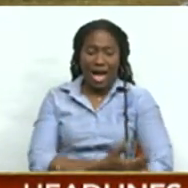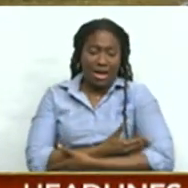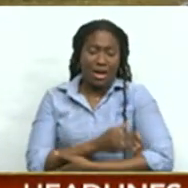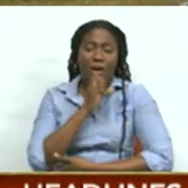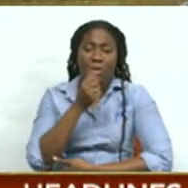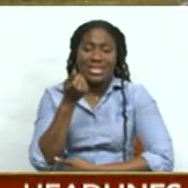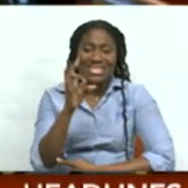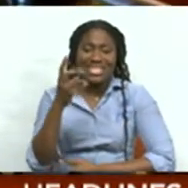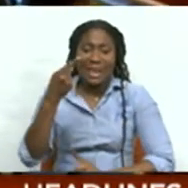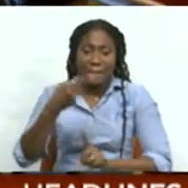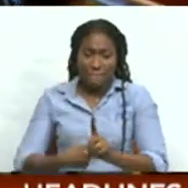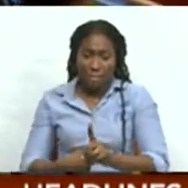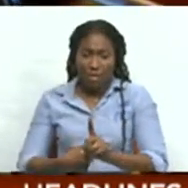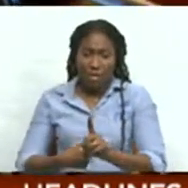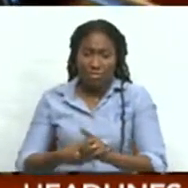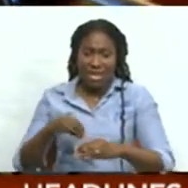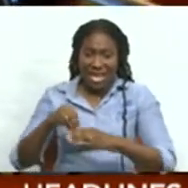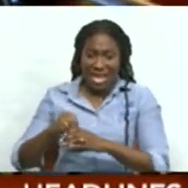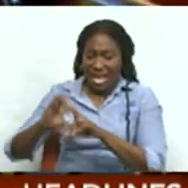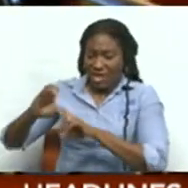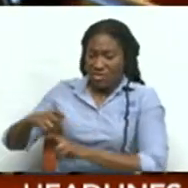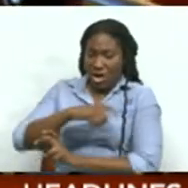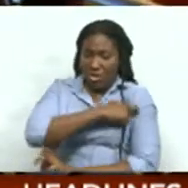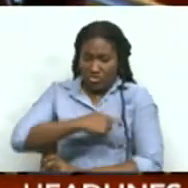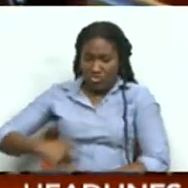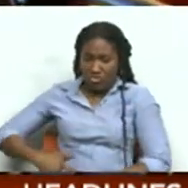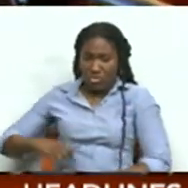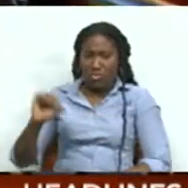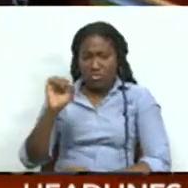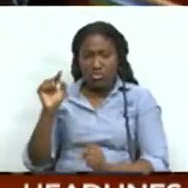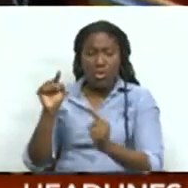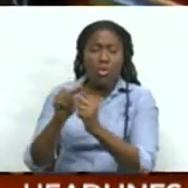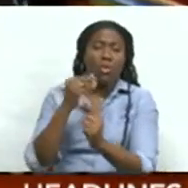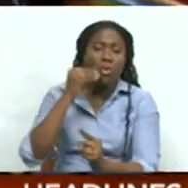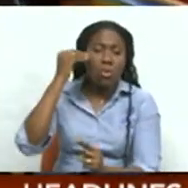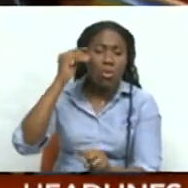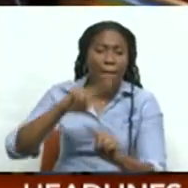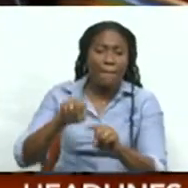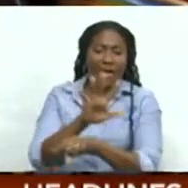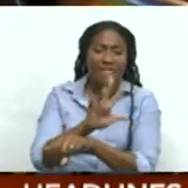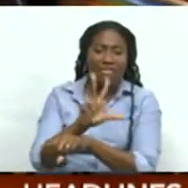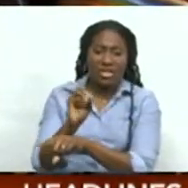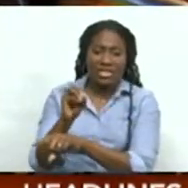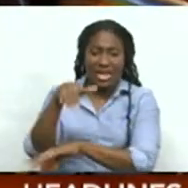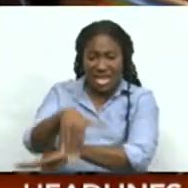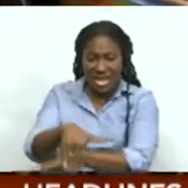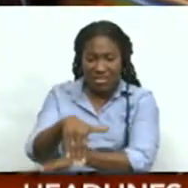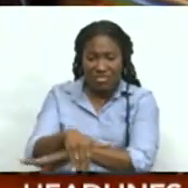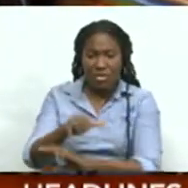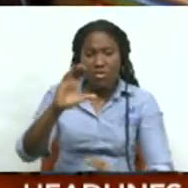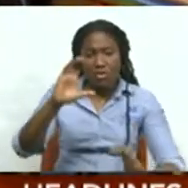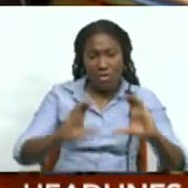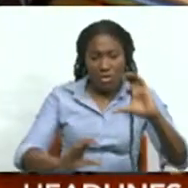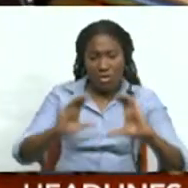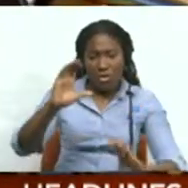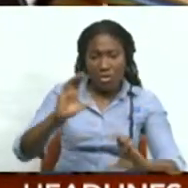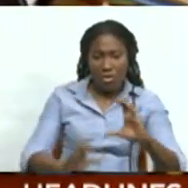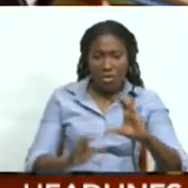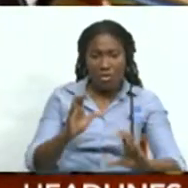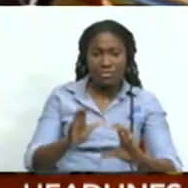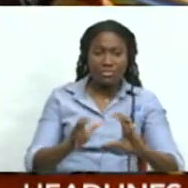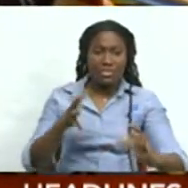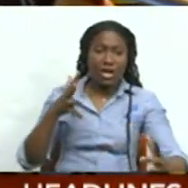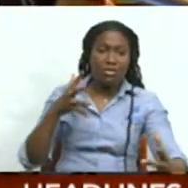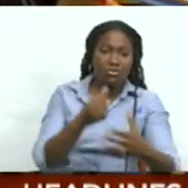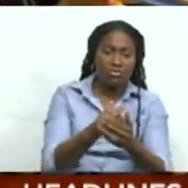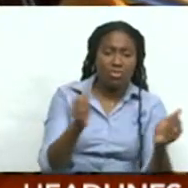in a booster seat as they were heading home. However, around 5:30 p.m., the vehicle she was in overtook a line of traffic and collided with a